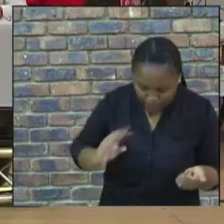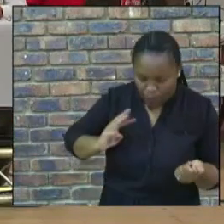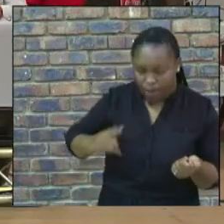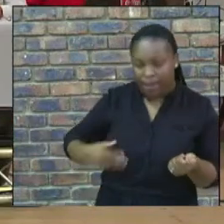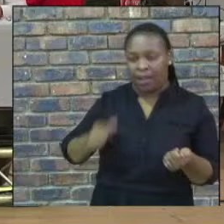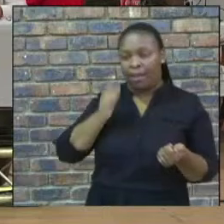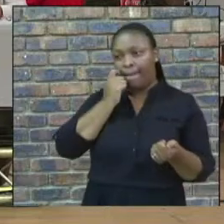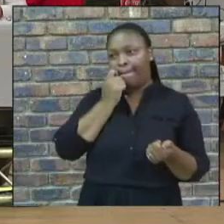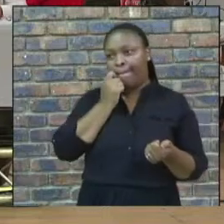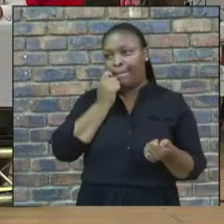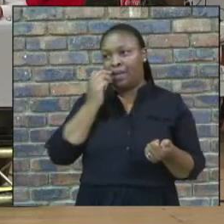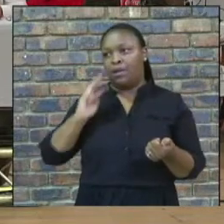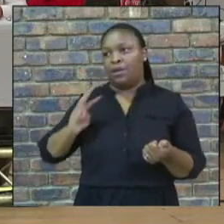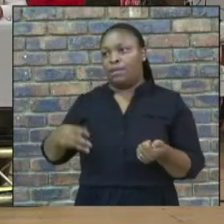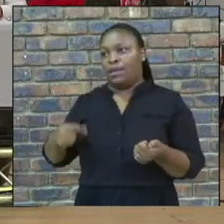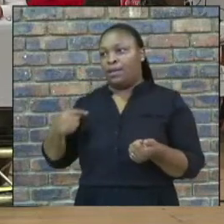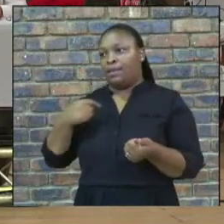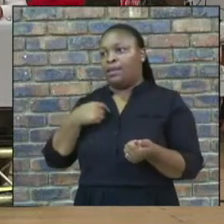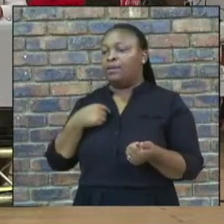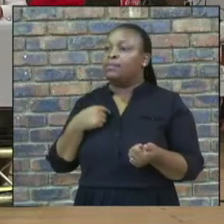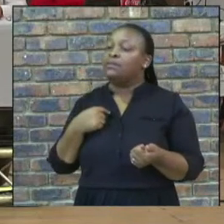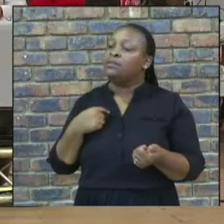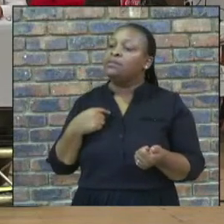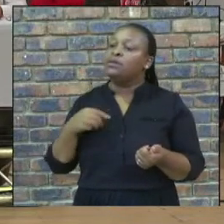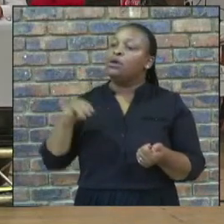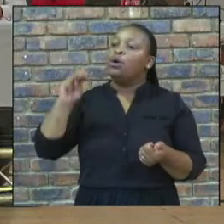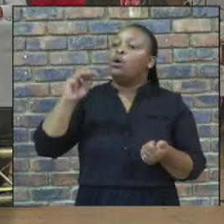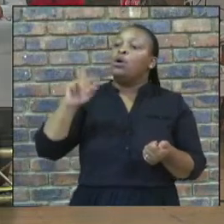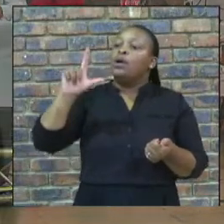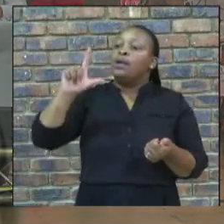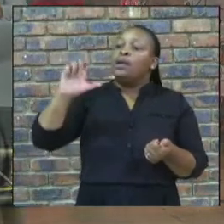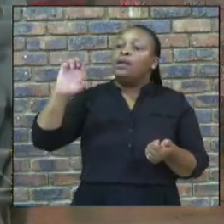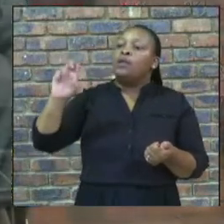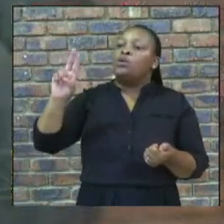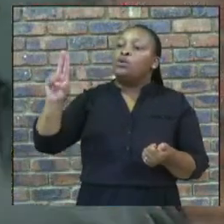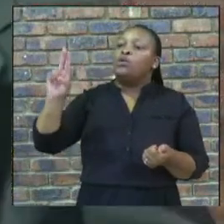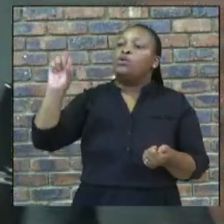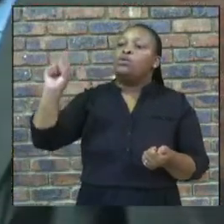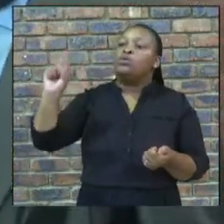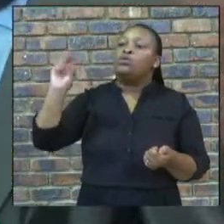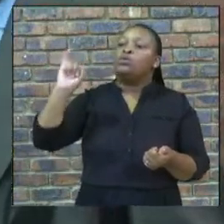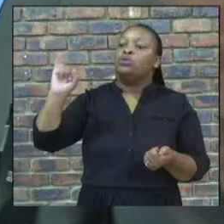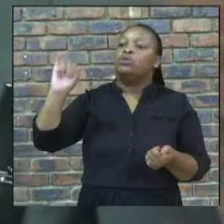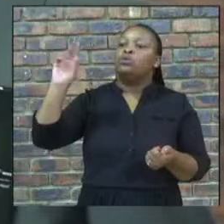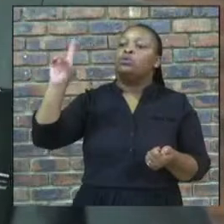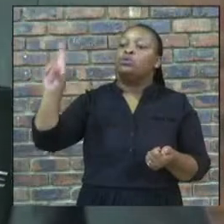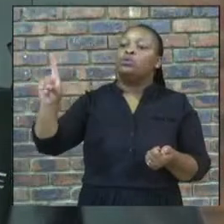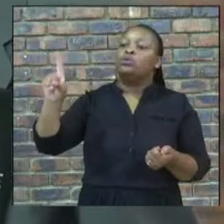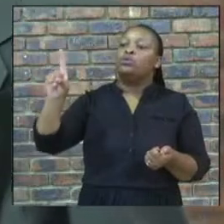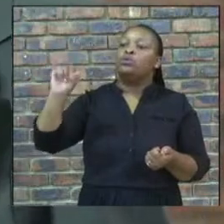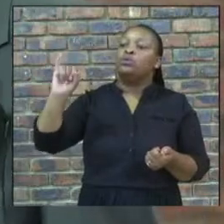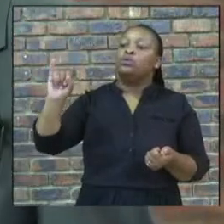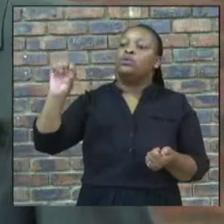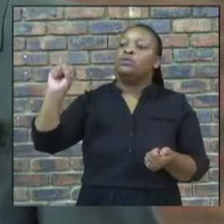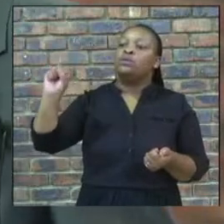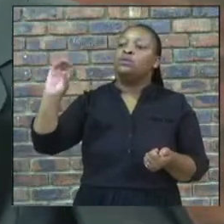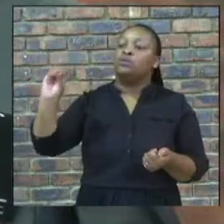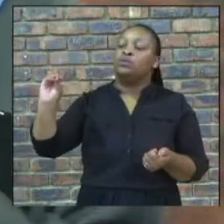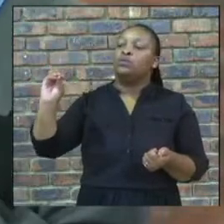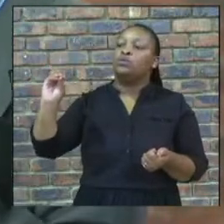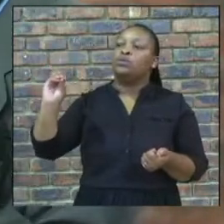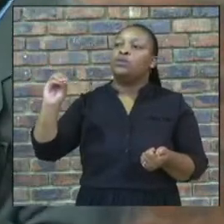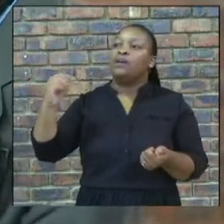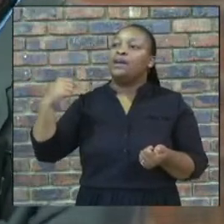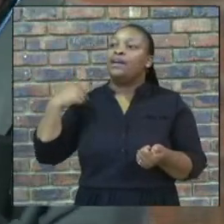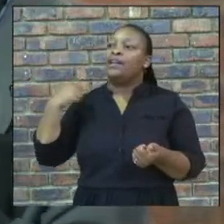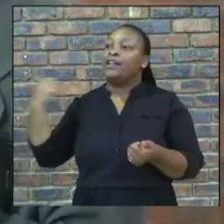my name is Lucindi Somkutu from West Rand in the mining area, from an